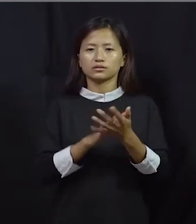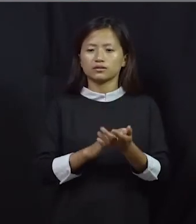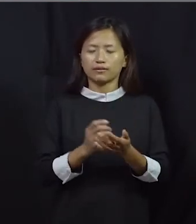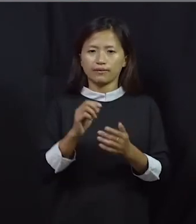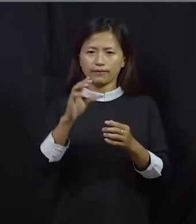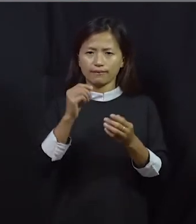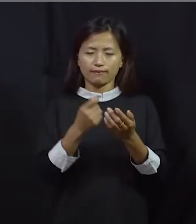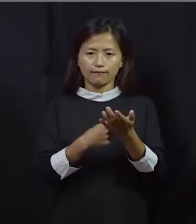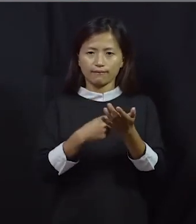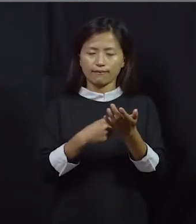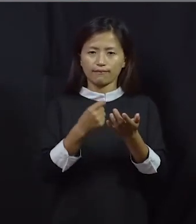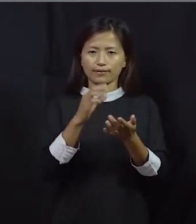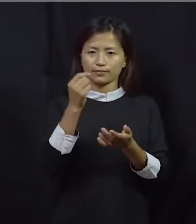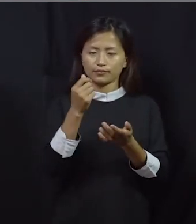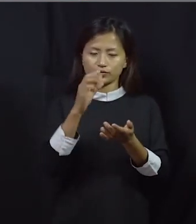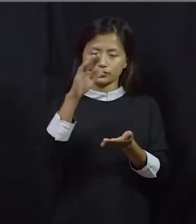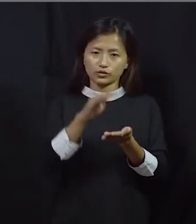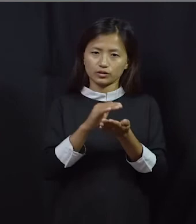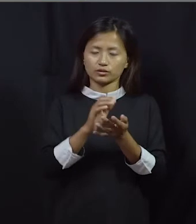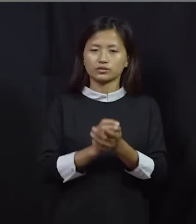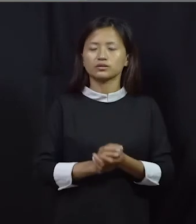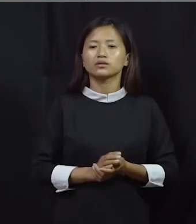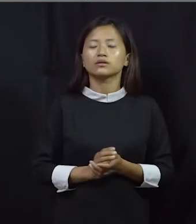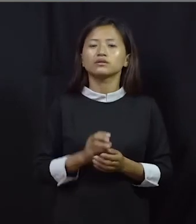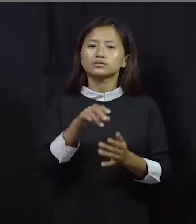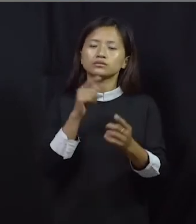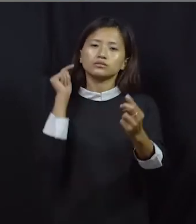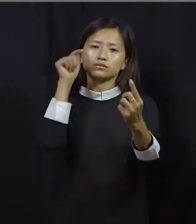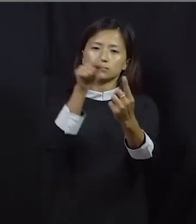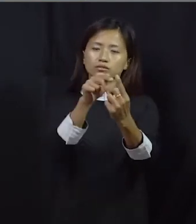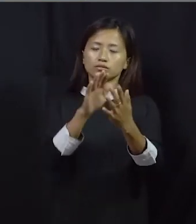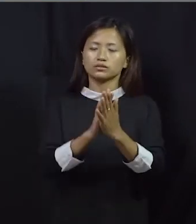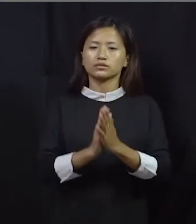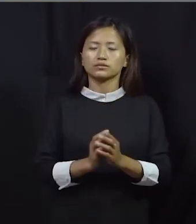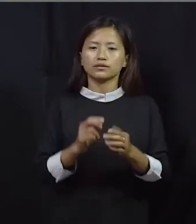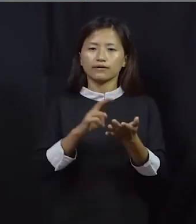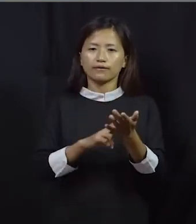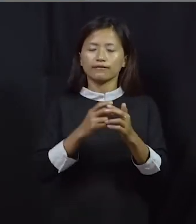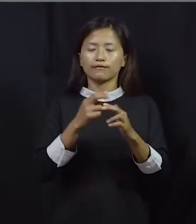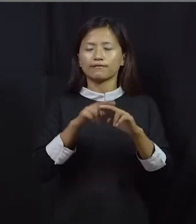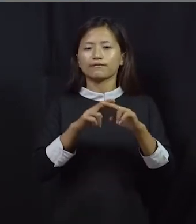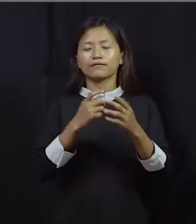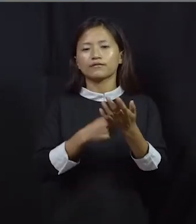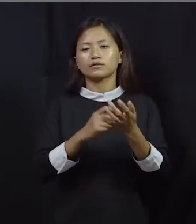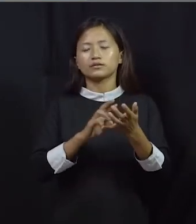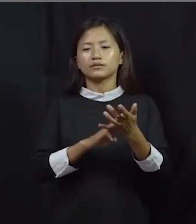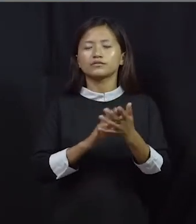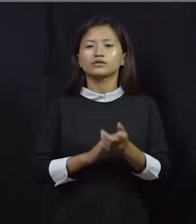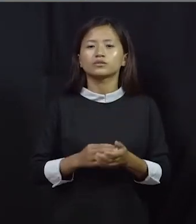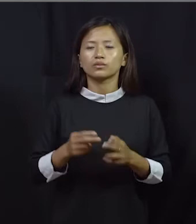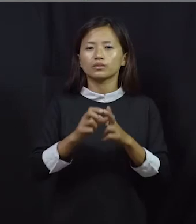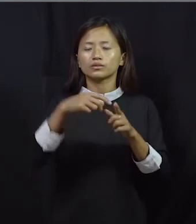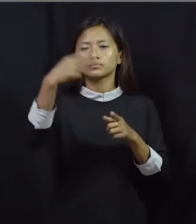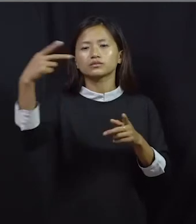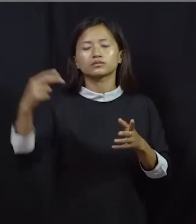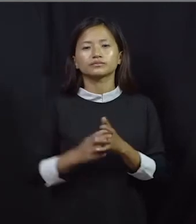charged towards the drawings, it is a gain towards the firm. When there is a drawings with the interest